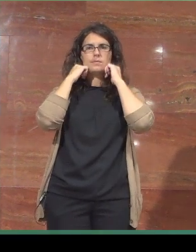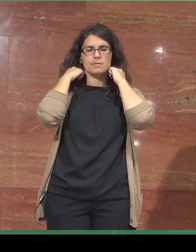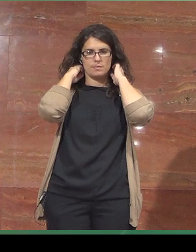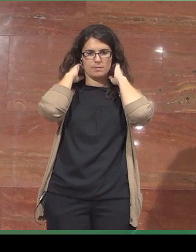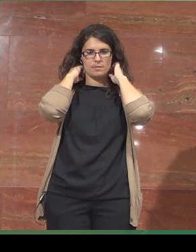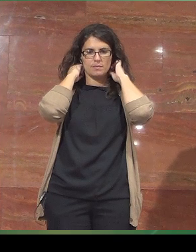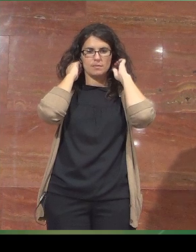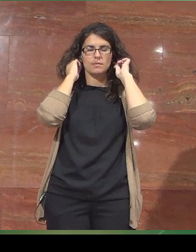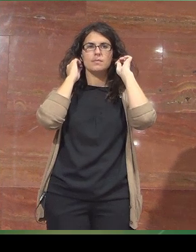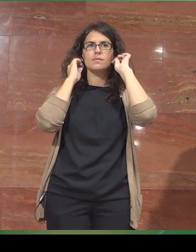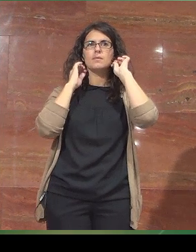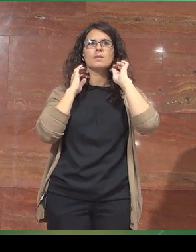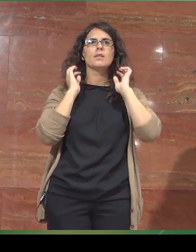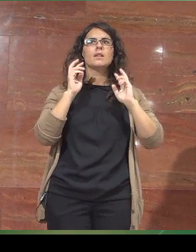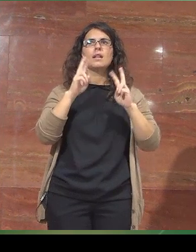things.